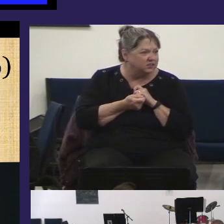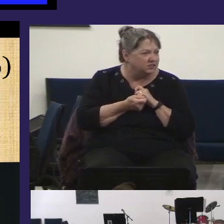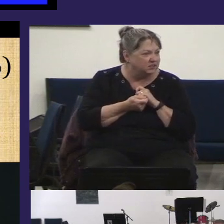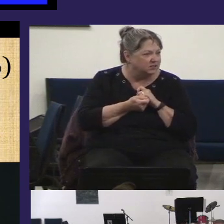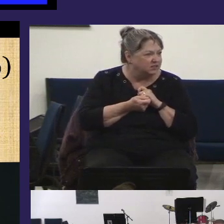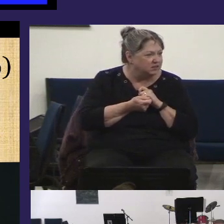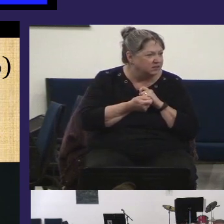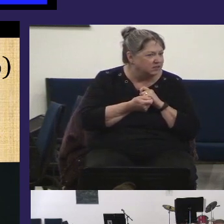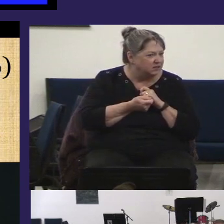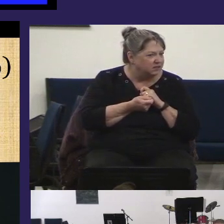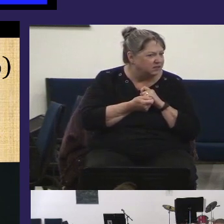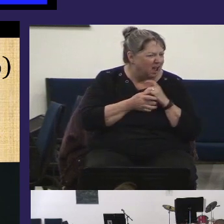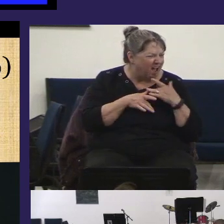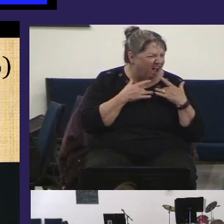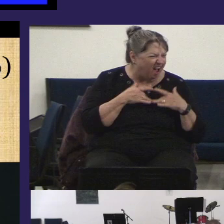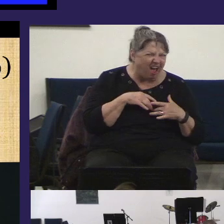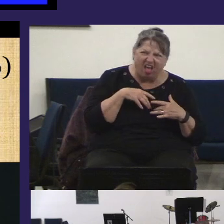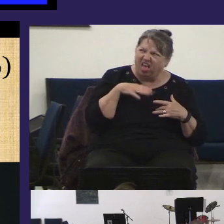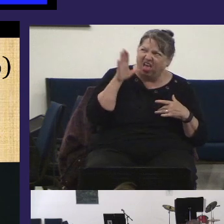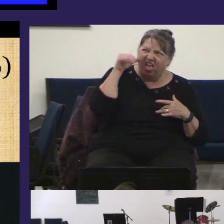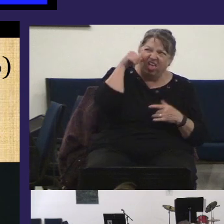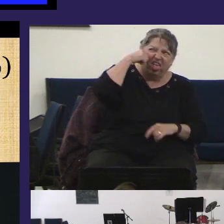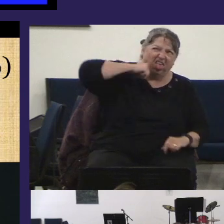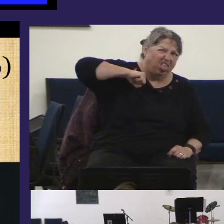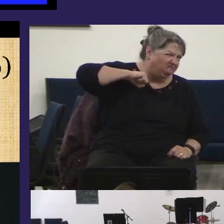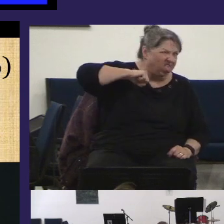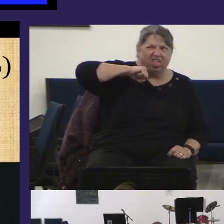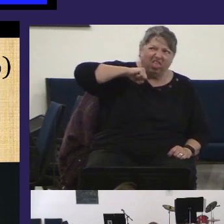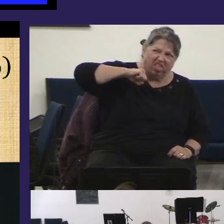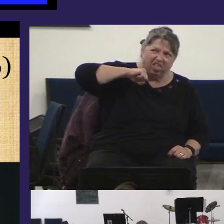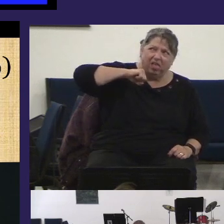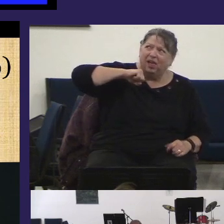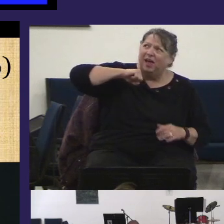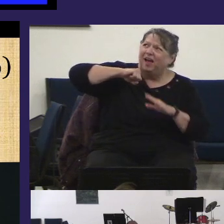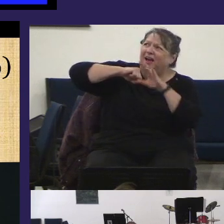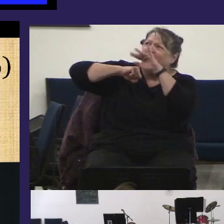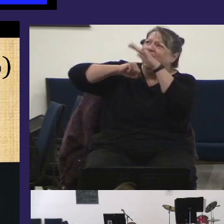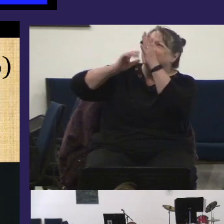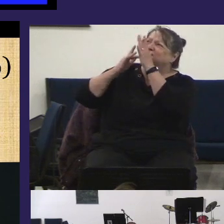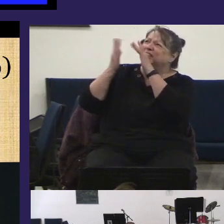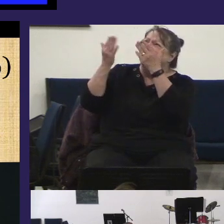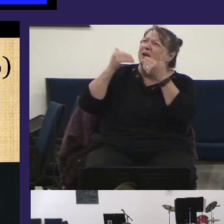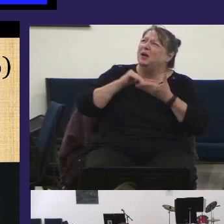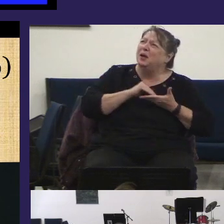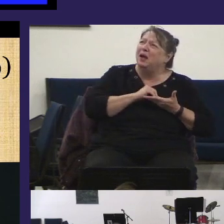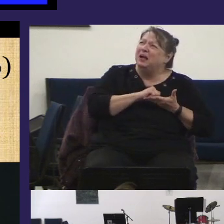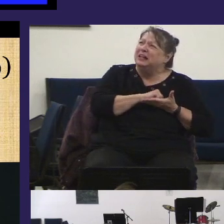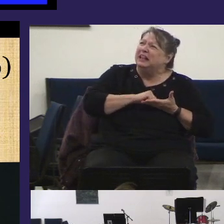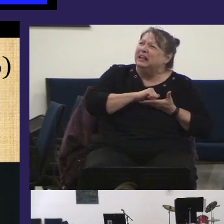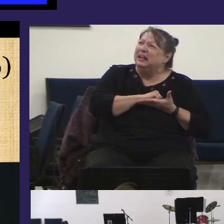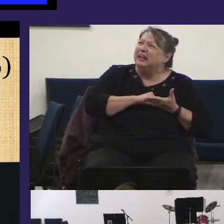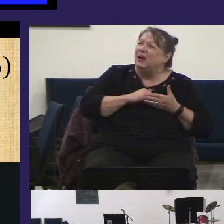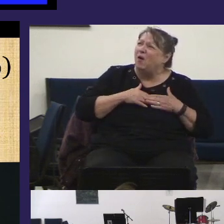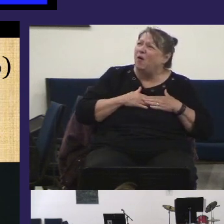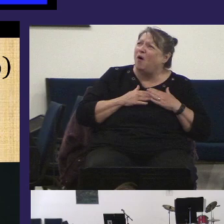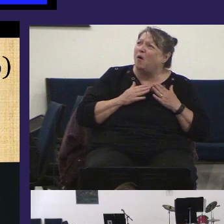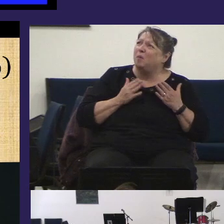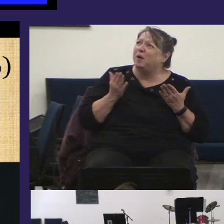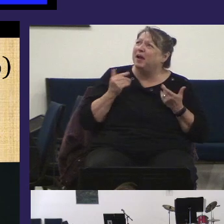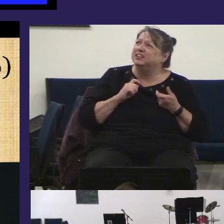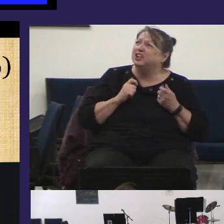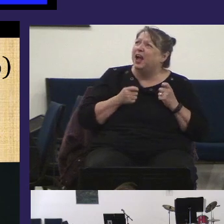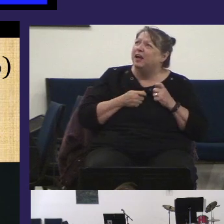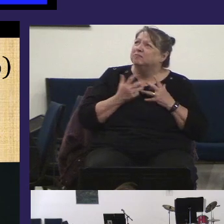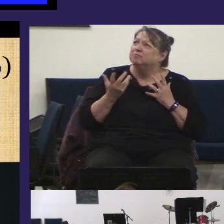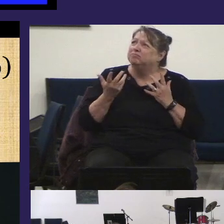God. And if our hearts have been made right with God, that means that they've been changed for the better. And if they've been changed for the better,